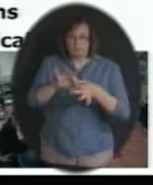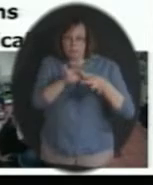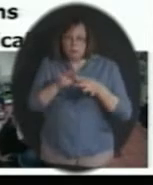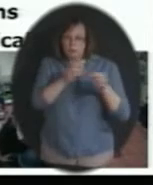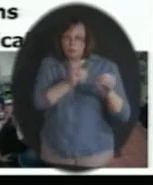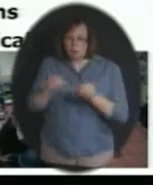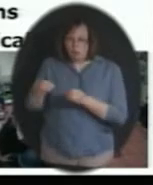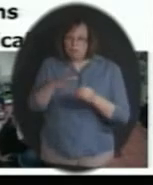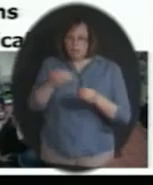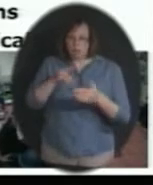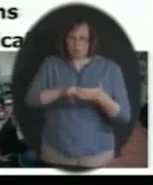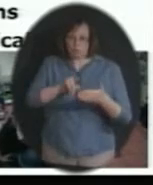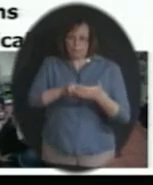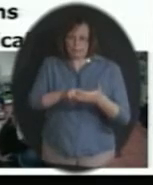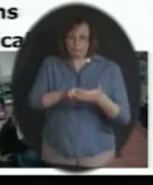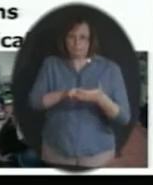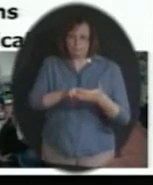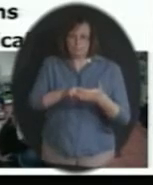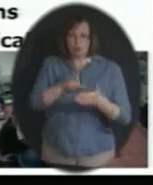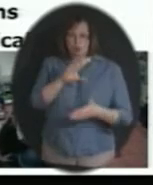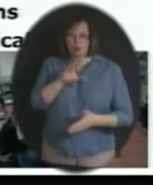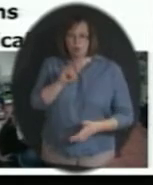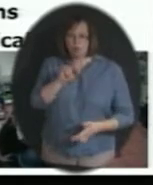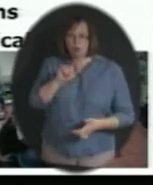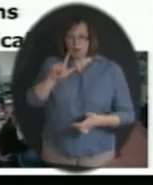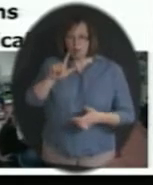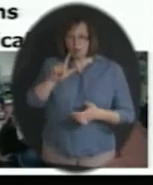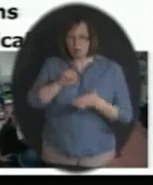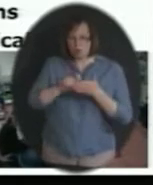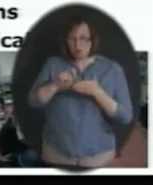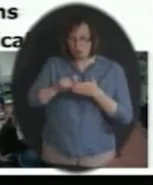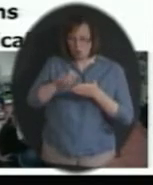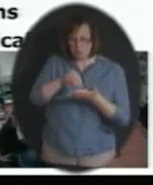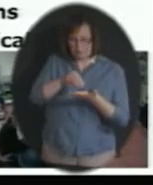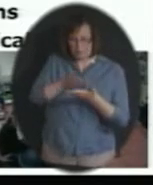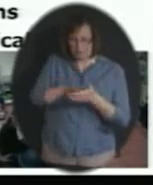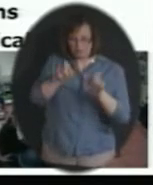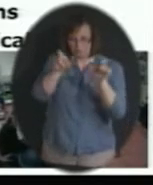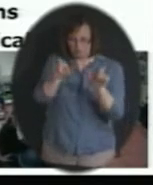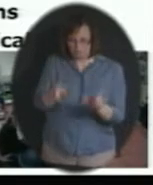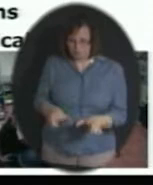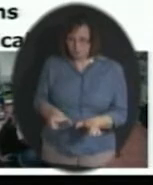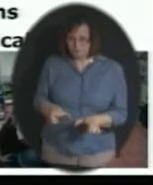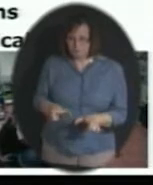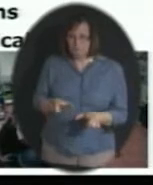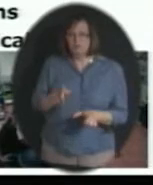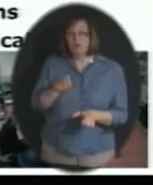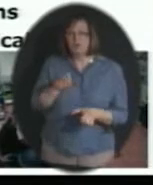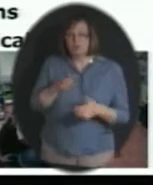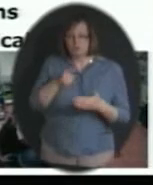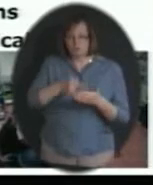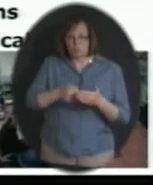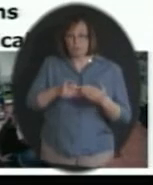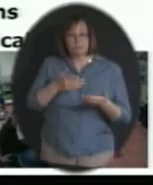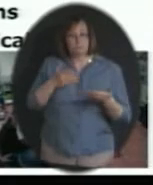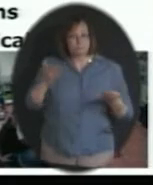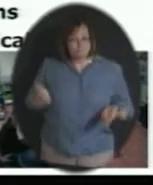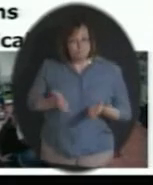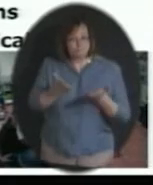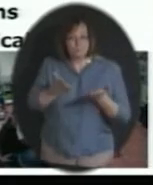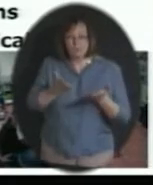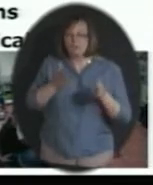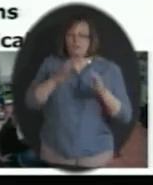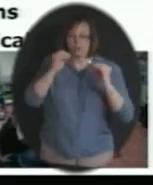and reading. Cornell note-taking, which is a split-page note-taking format, is what's promoted and taught in